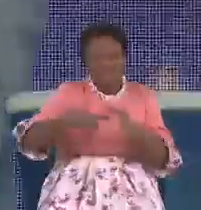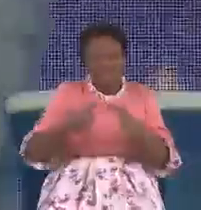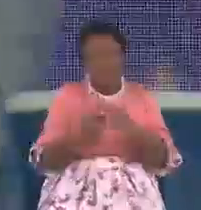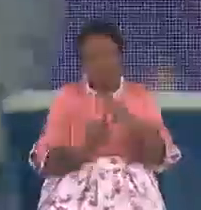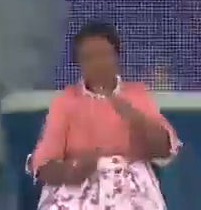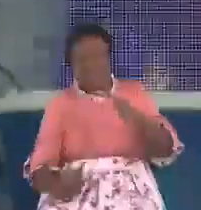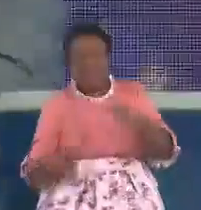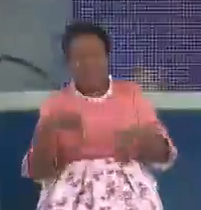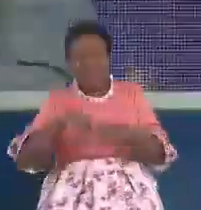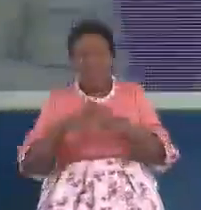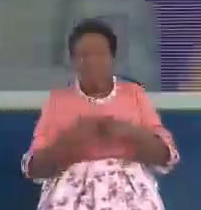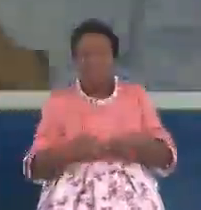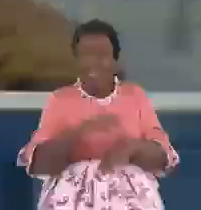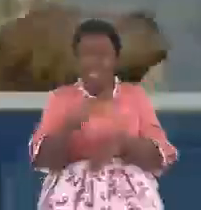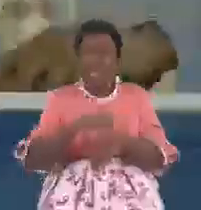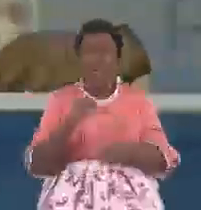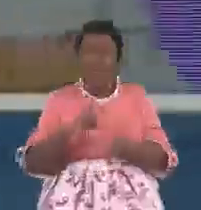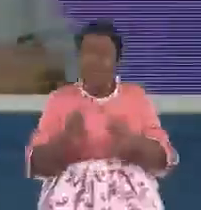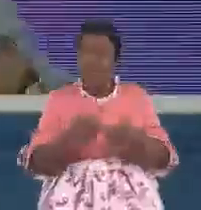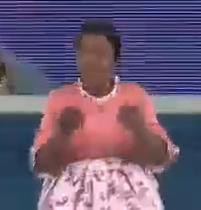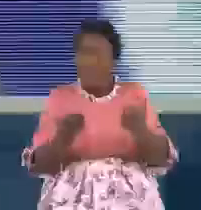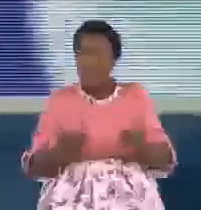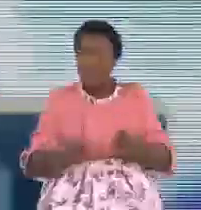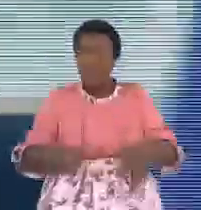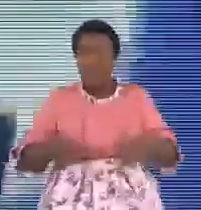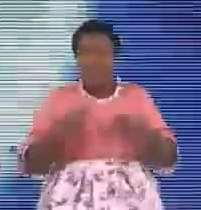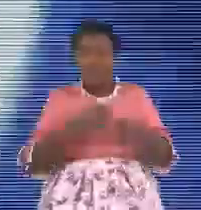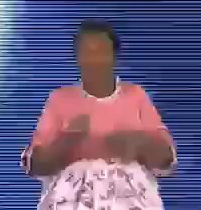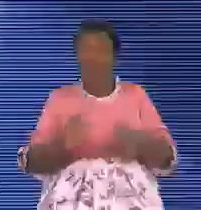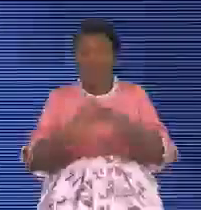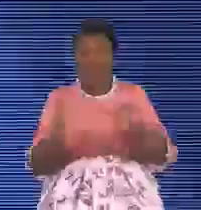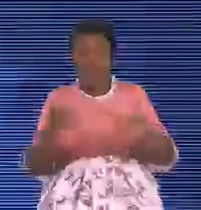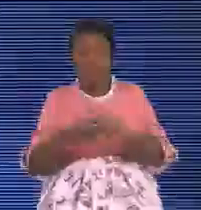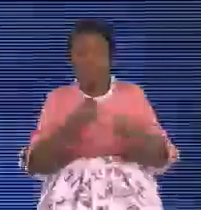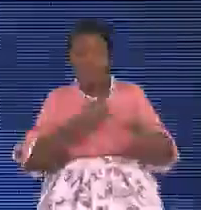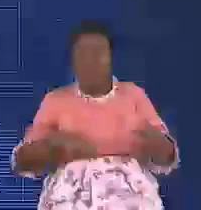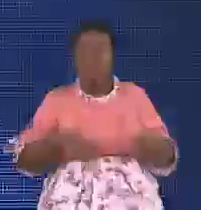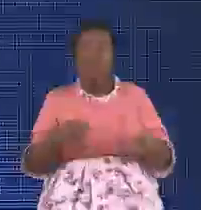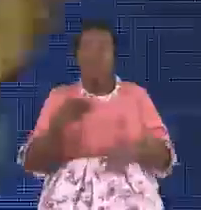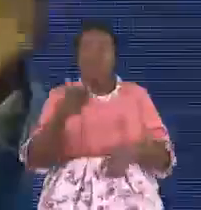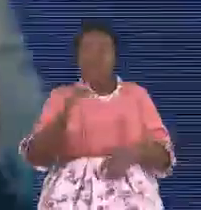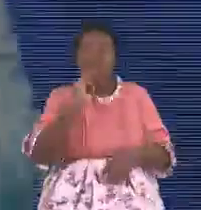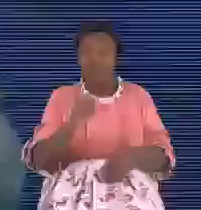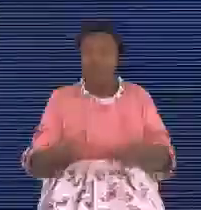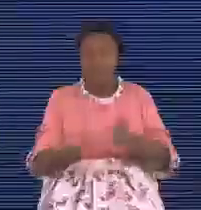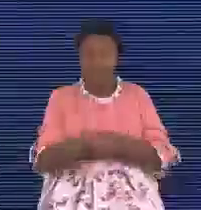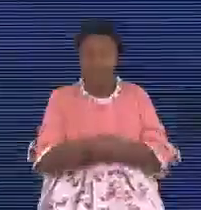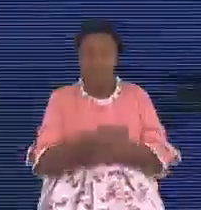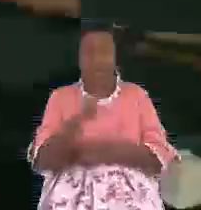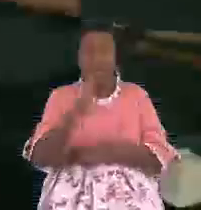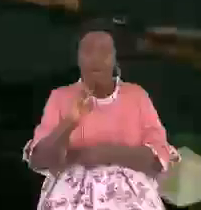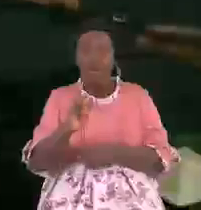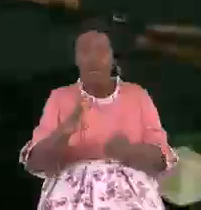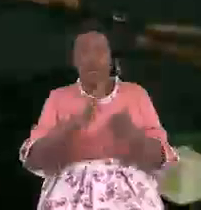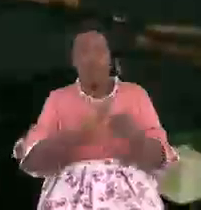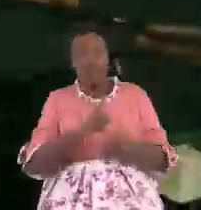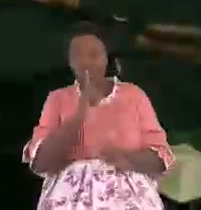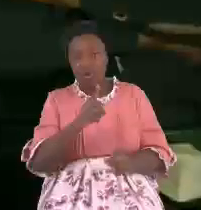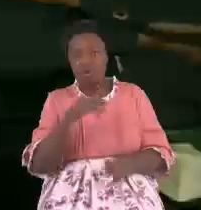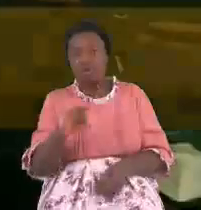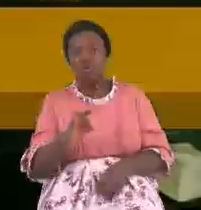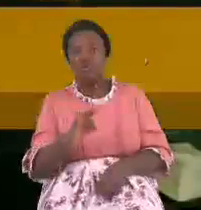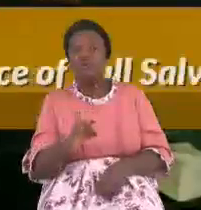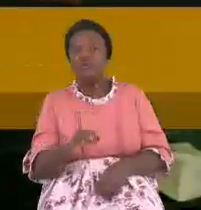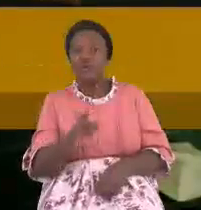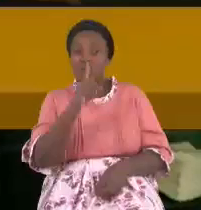life from the lord there is today reassurance of full salvation he'll save your